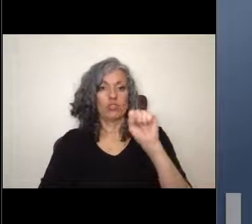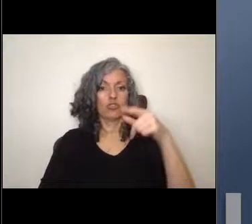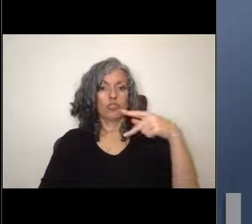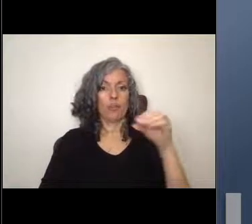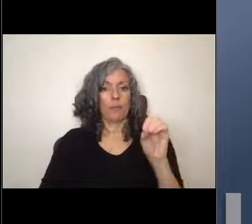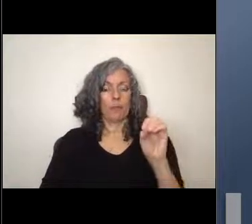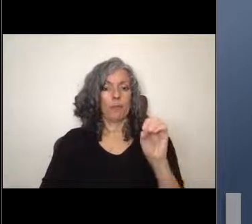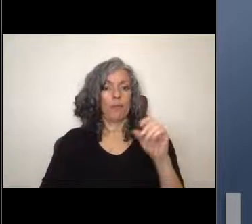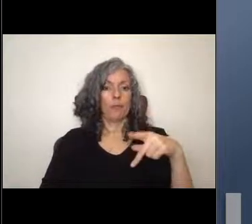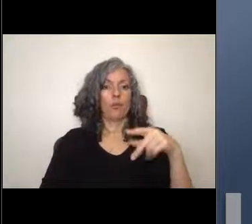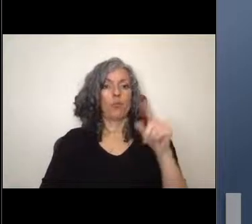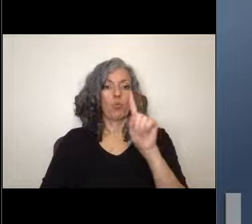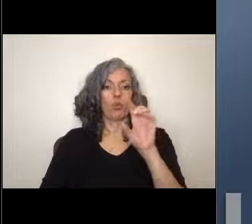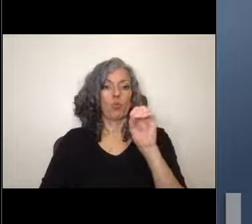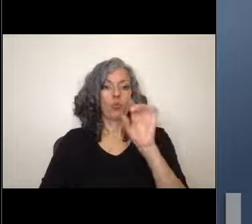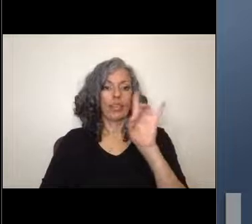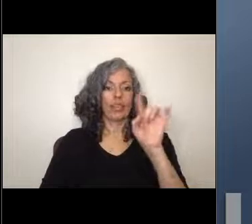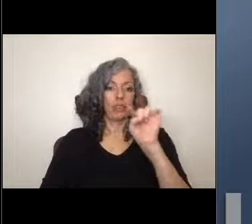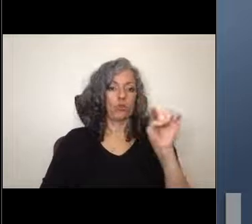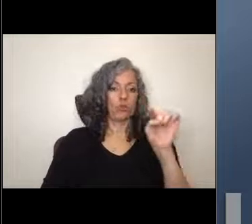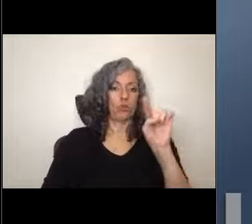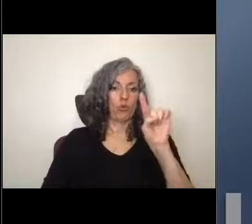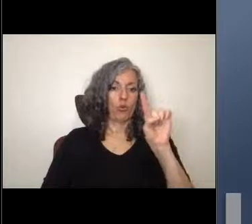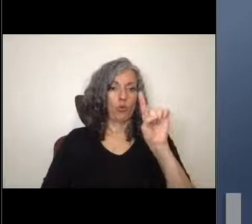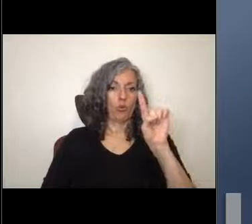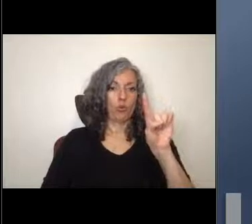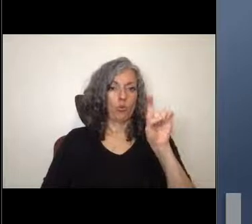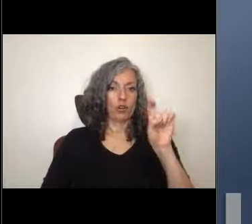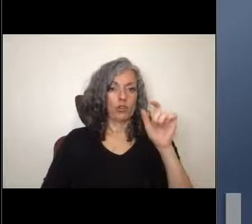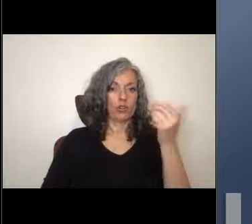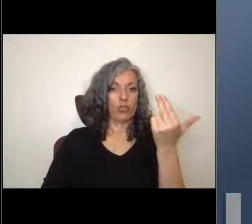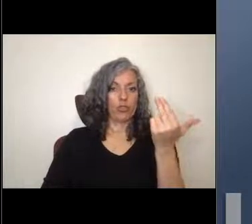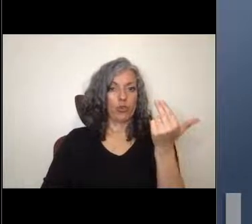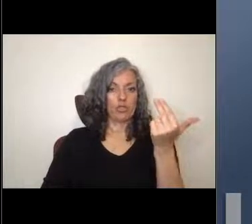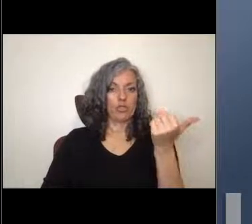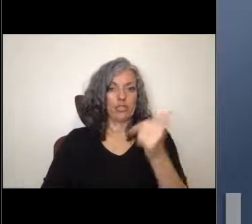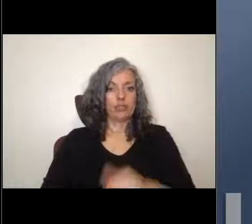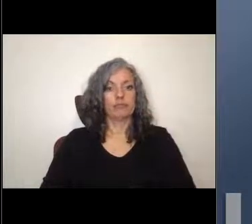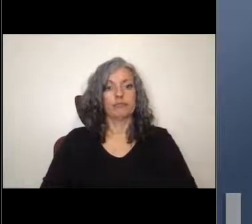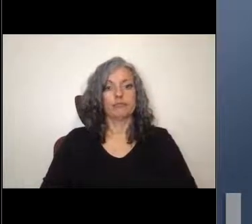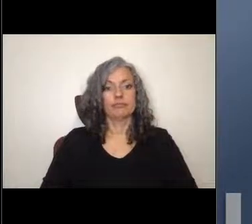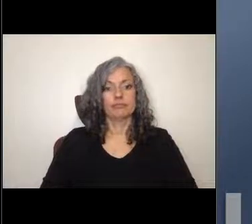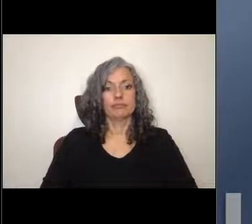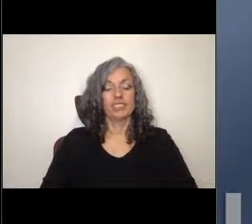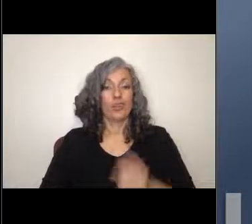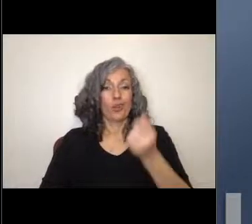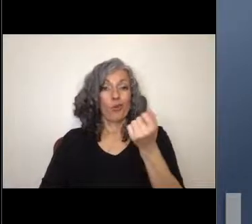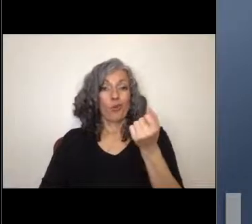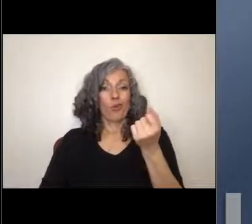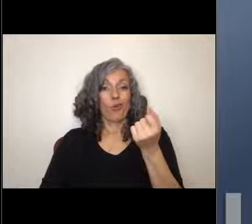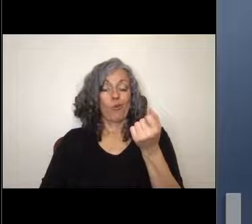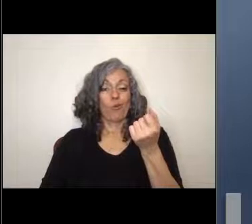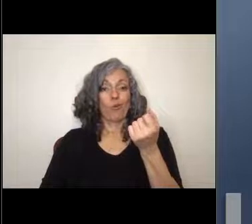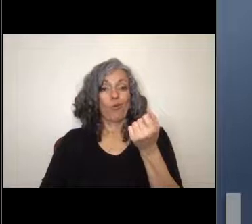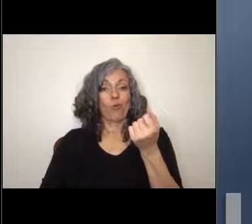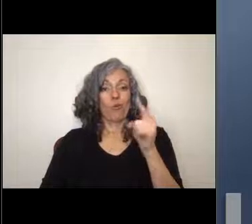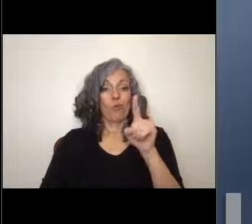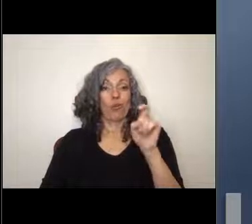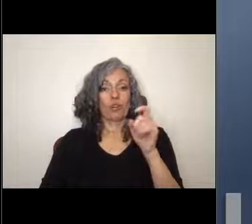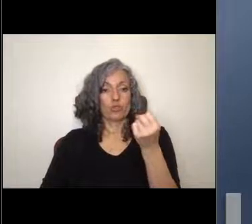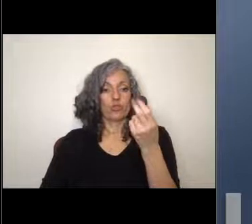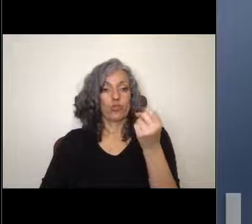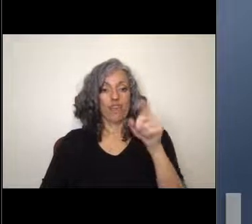through 113 with 112 withdrawn. Gertej? Thank you, Commissioners. Tabs 108 through 111 and